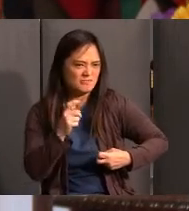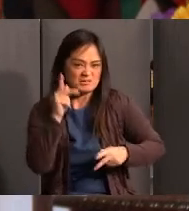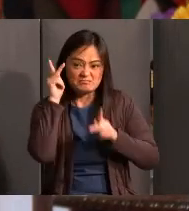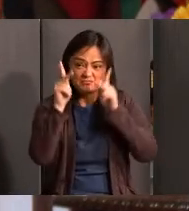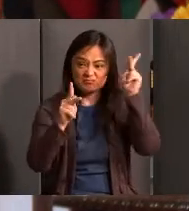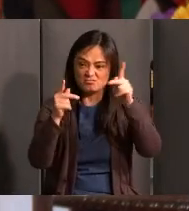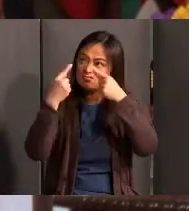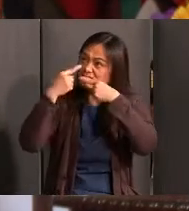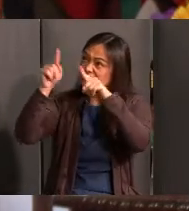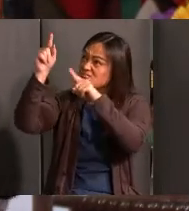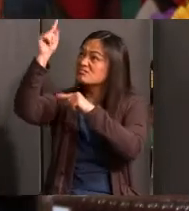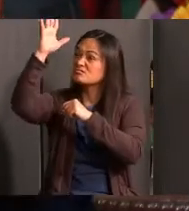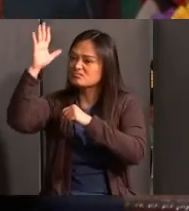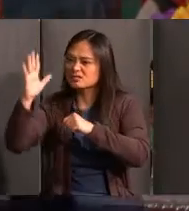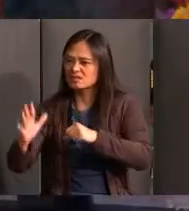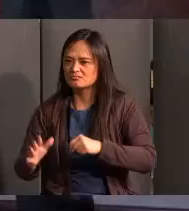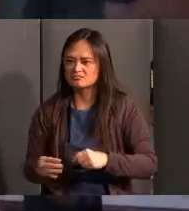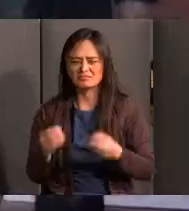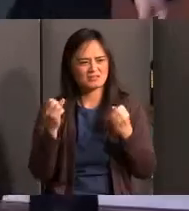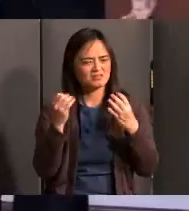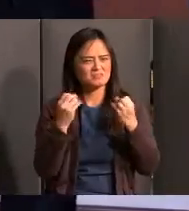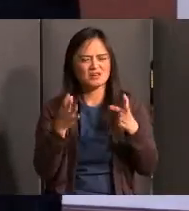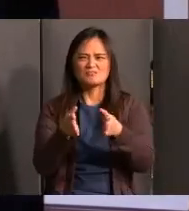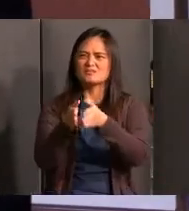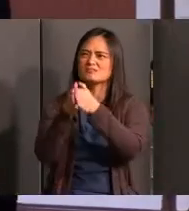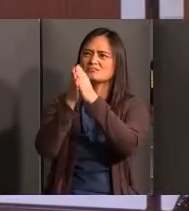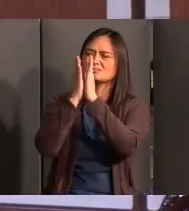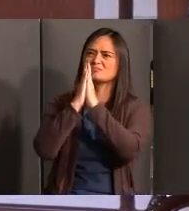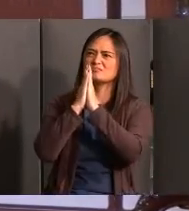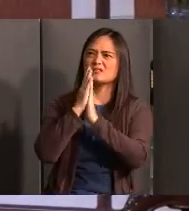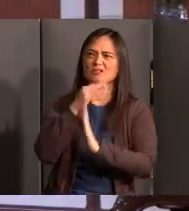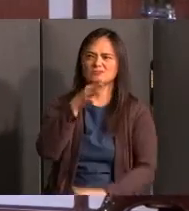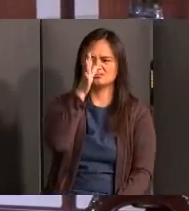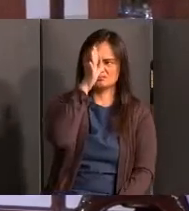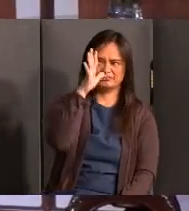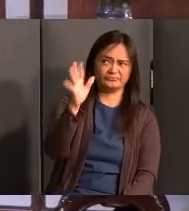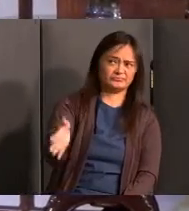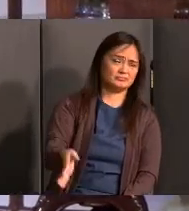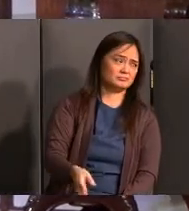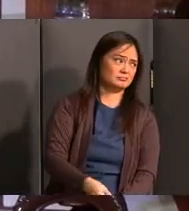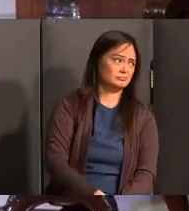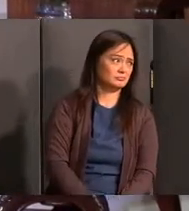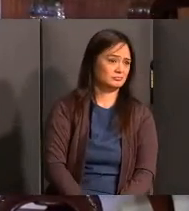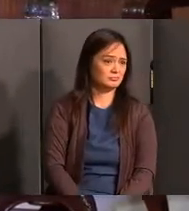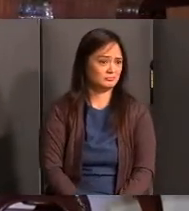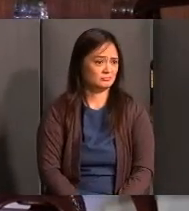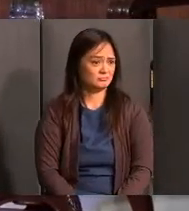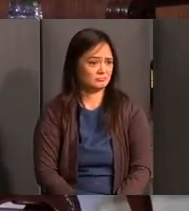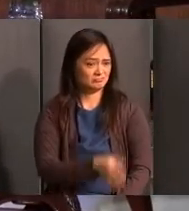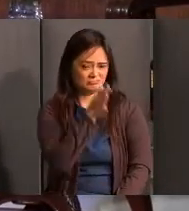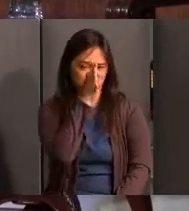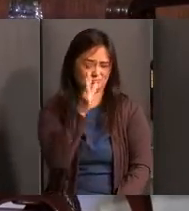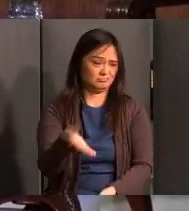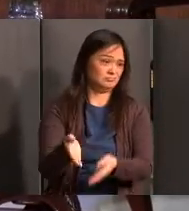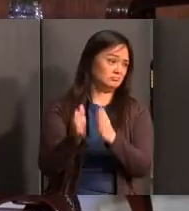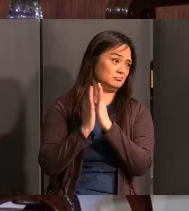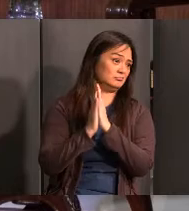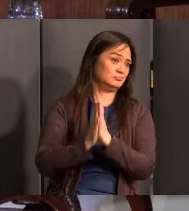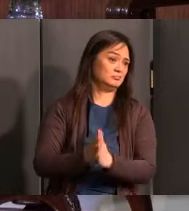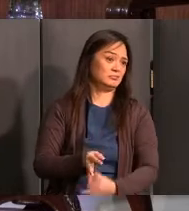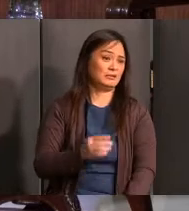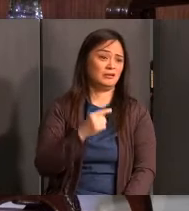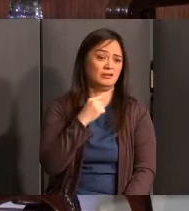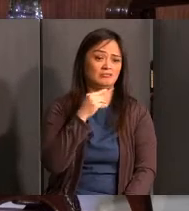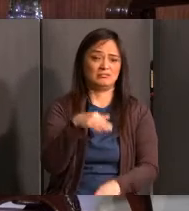po ba? Marami na nga nananalangin yun. Wala nang galang sa panalangin eh. Anong tawag sa ano? Si